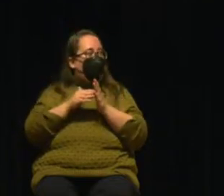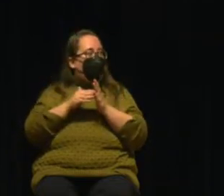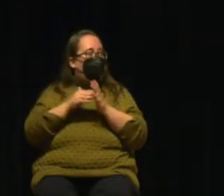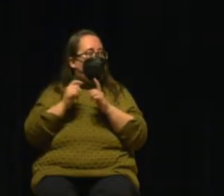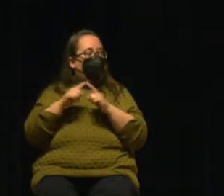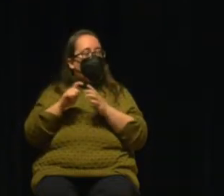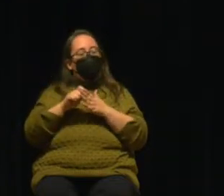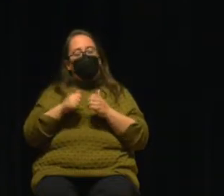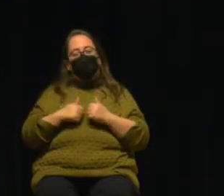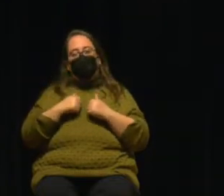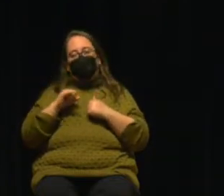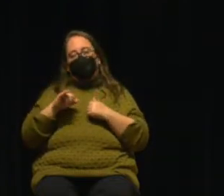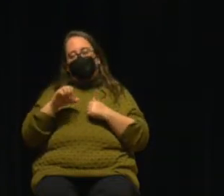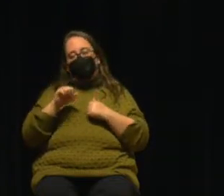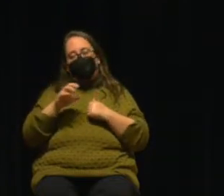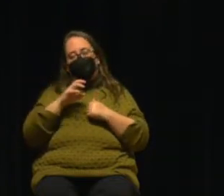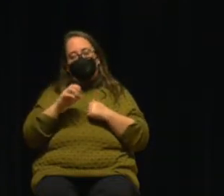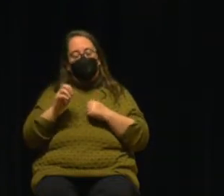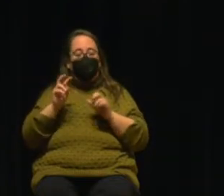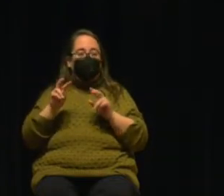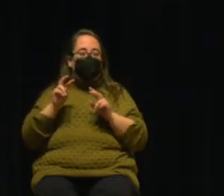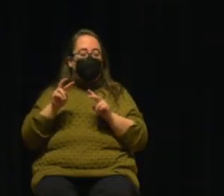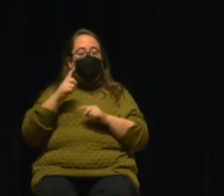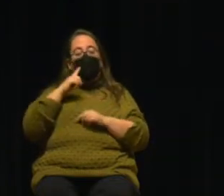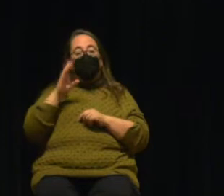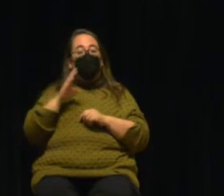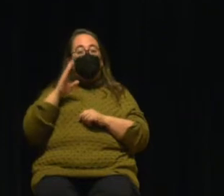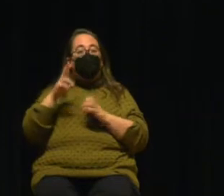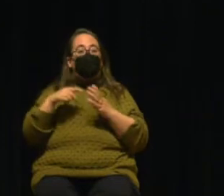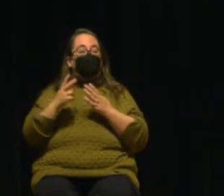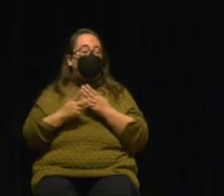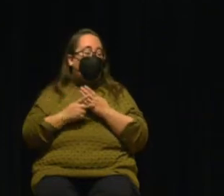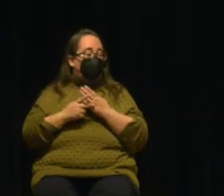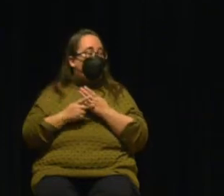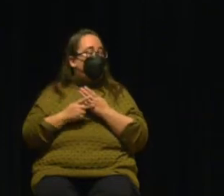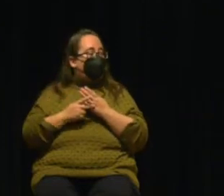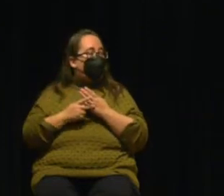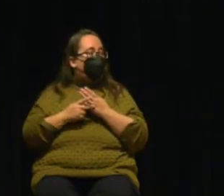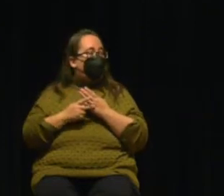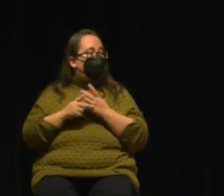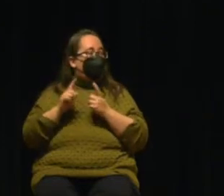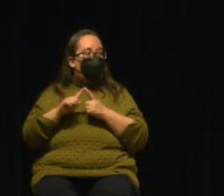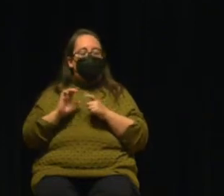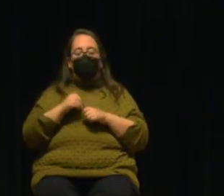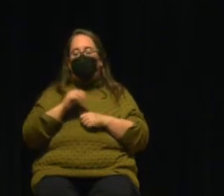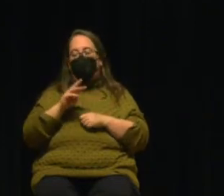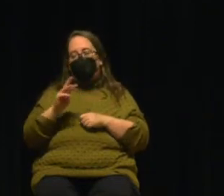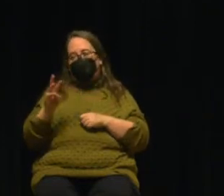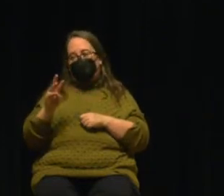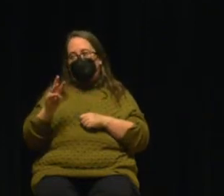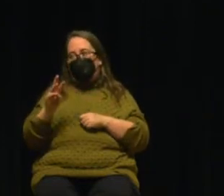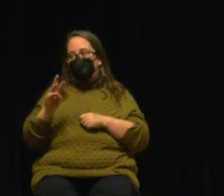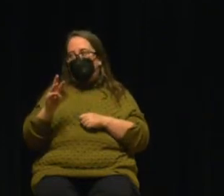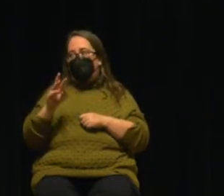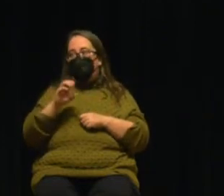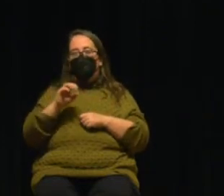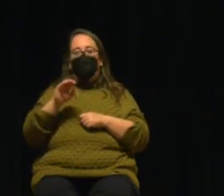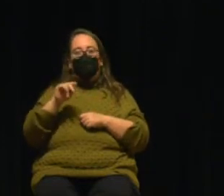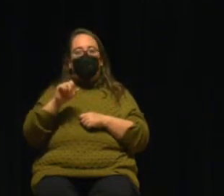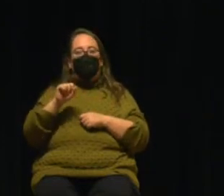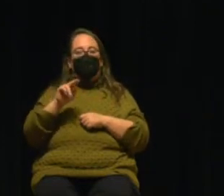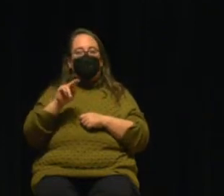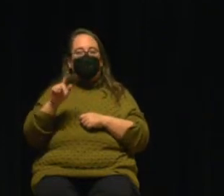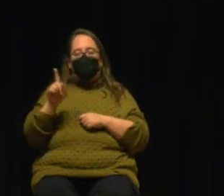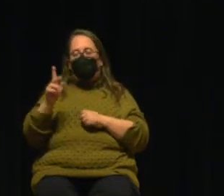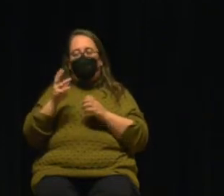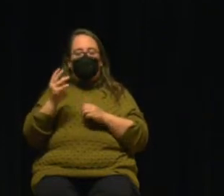Writers Live series. And be on the lookout for future programs. You can go to our webpage. We have Compass newsletters